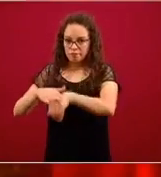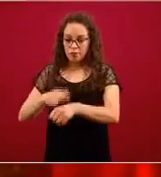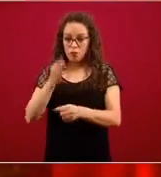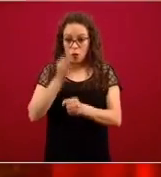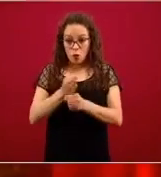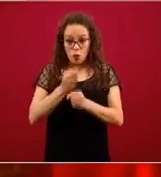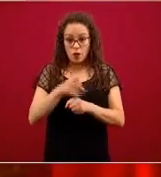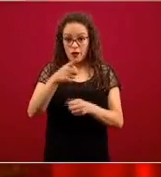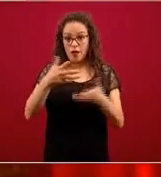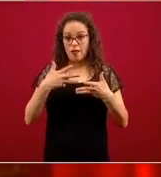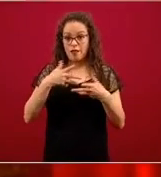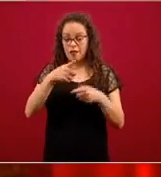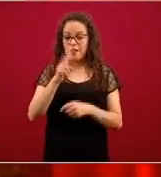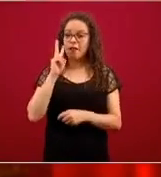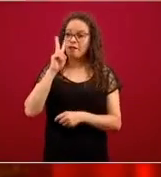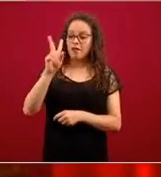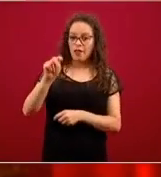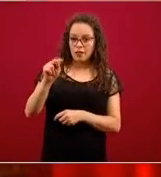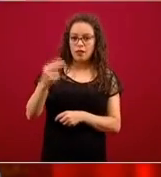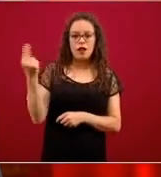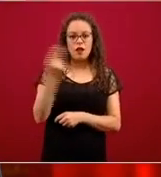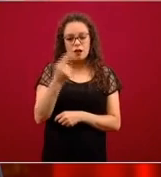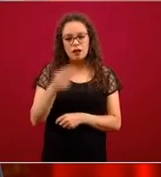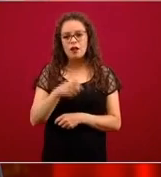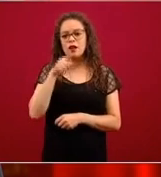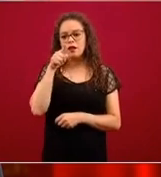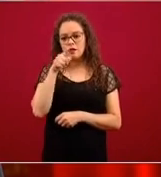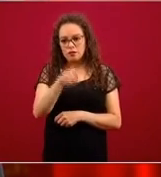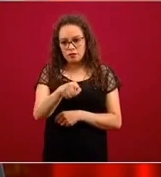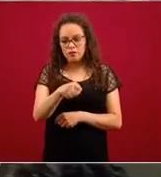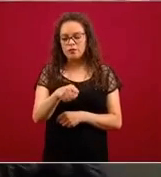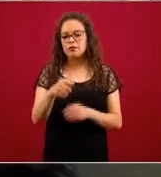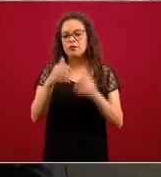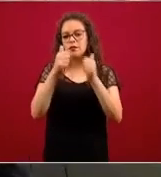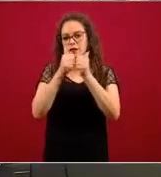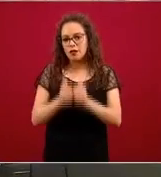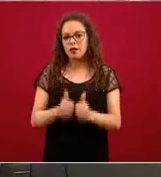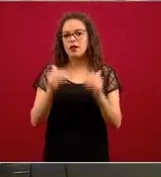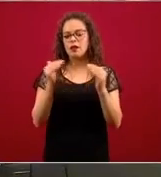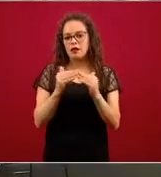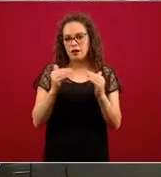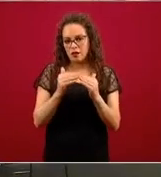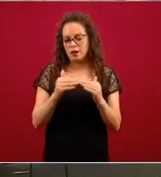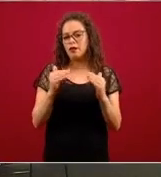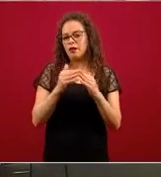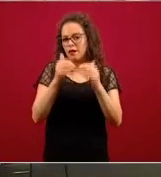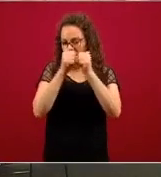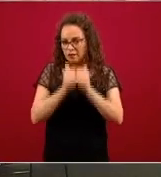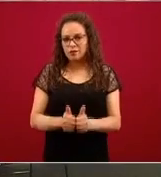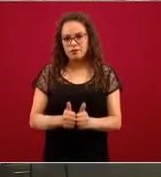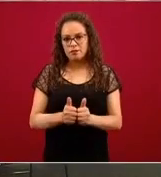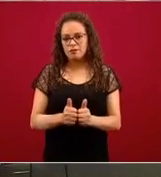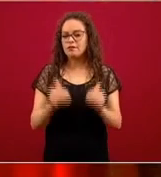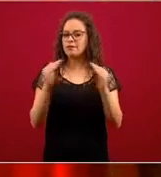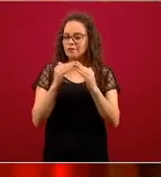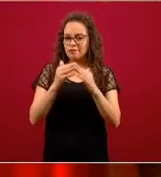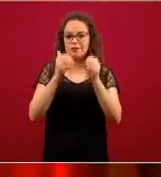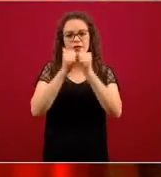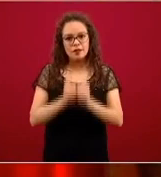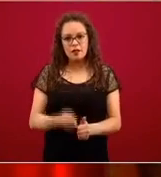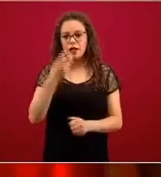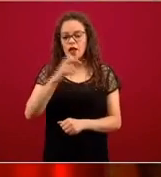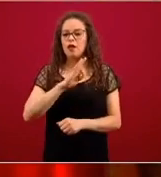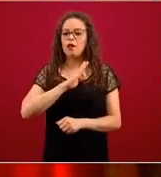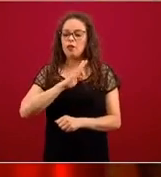that although there's been a general decrease during the past few days, during the last couple of days, there's